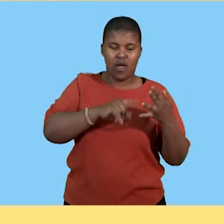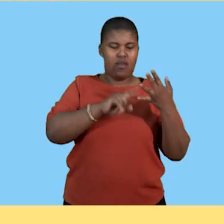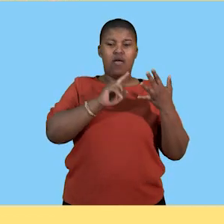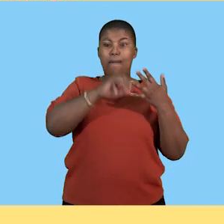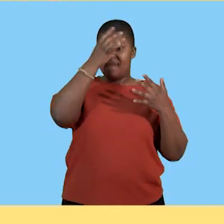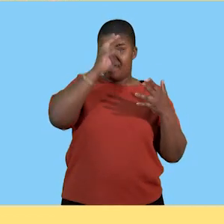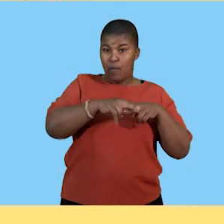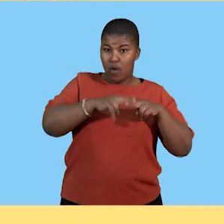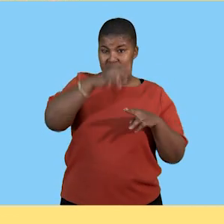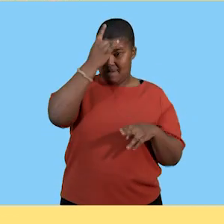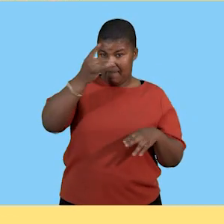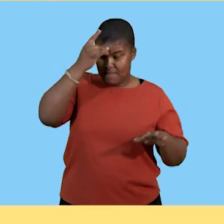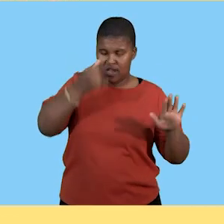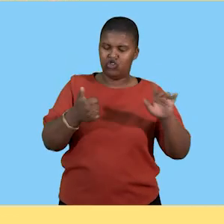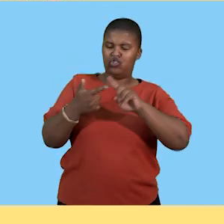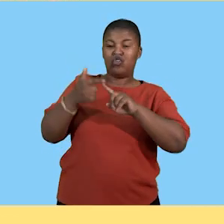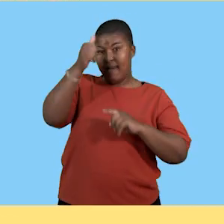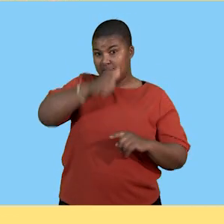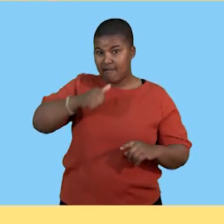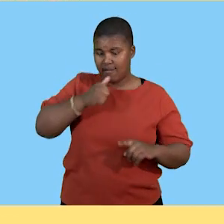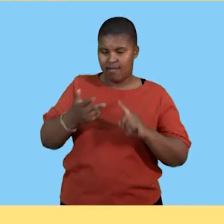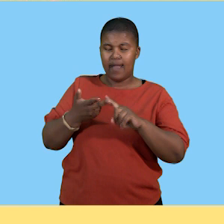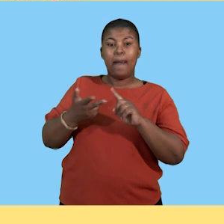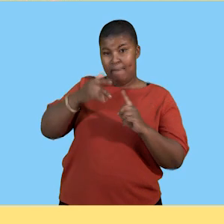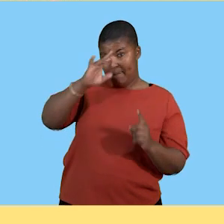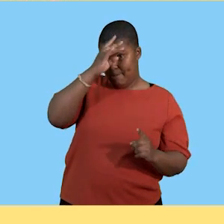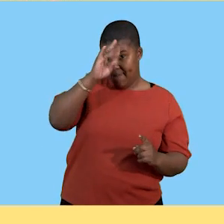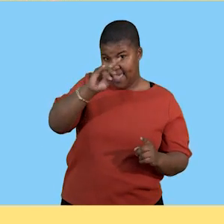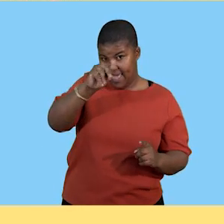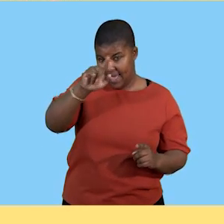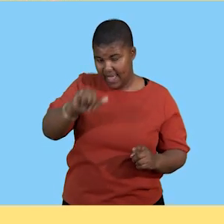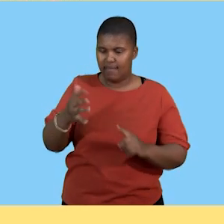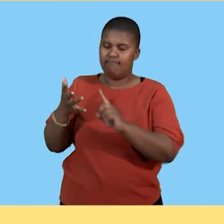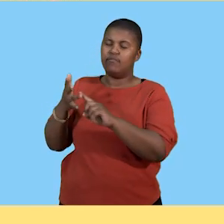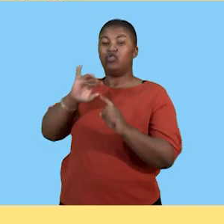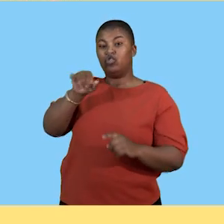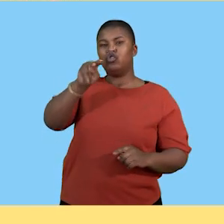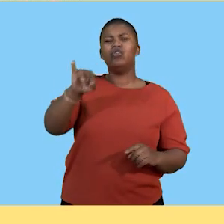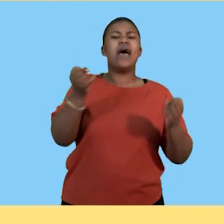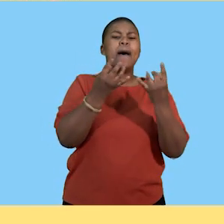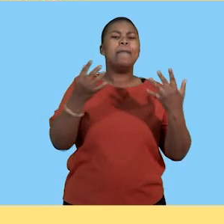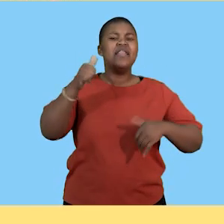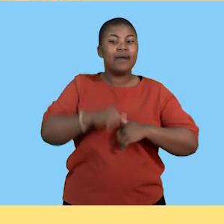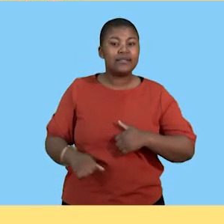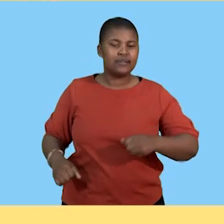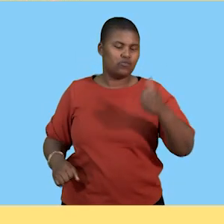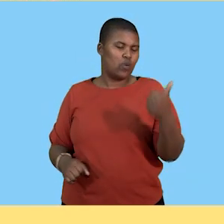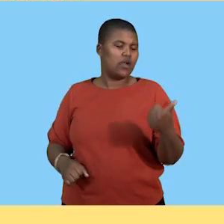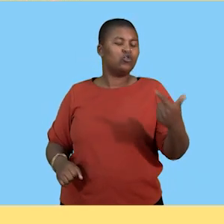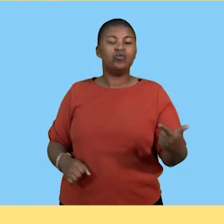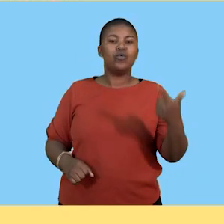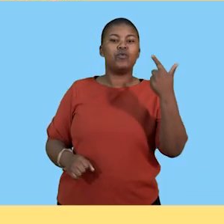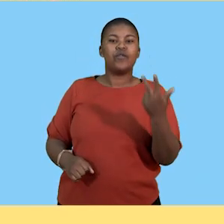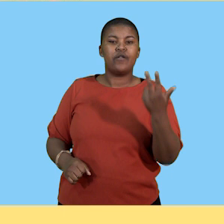January, February, March, April, May, then June. So let's count them now. It's